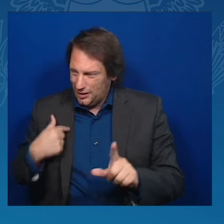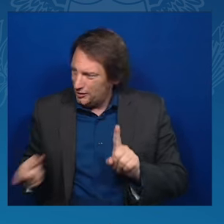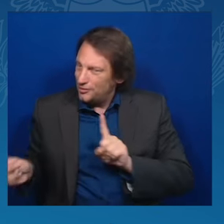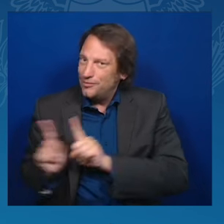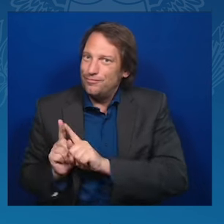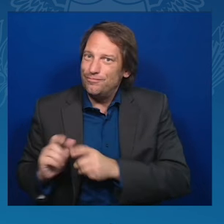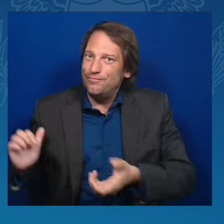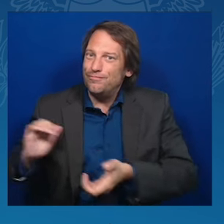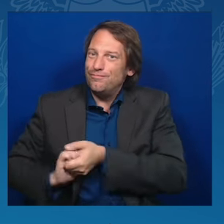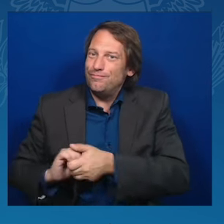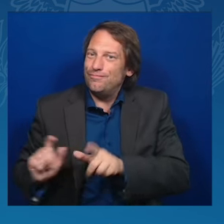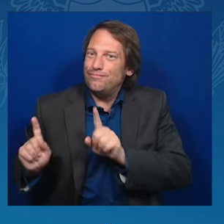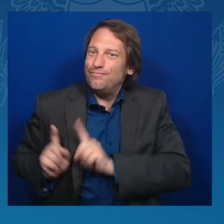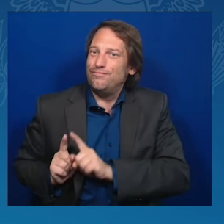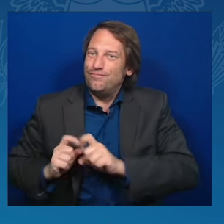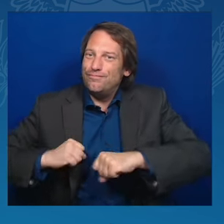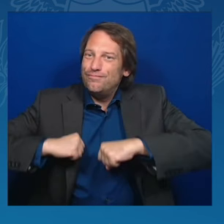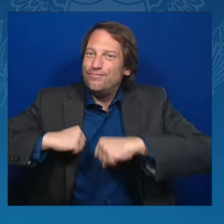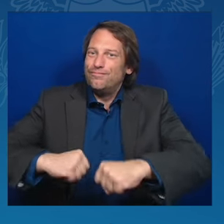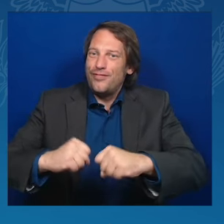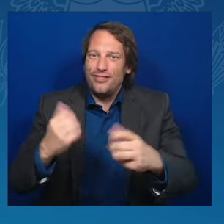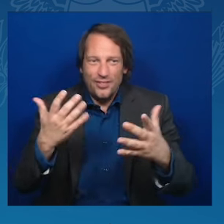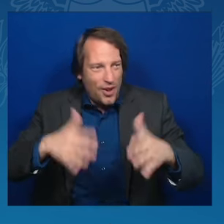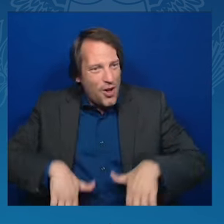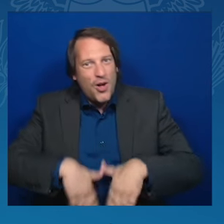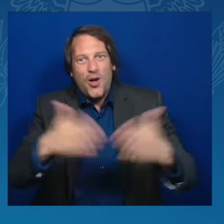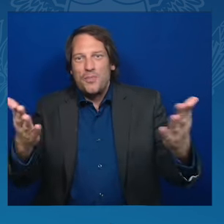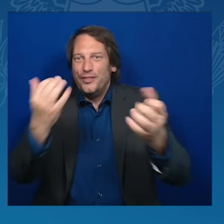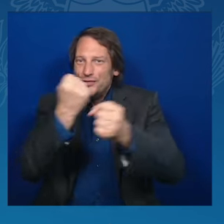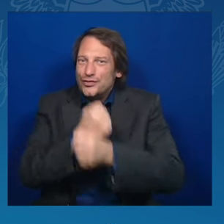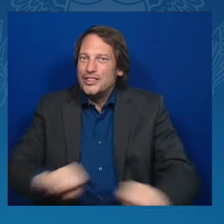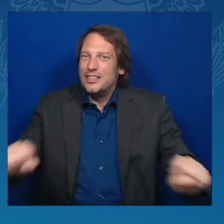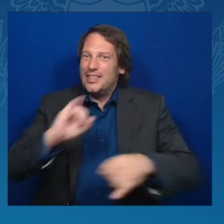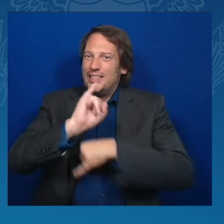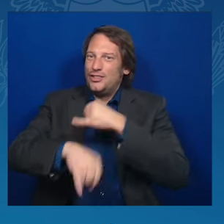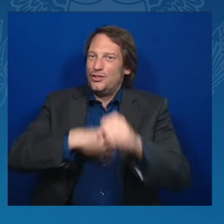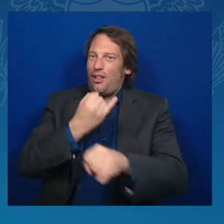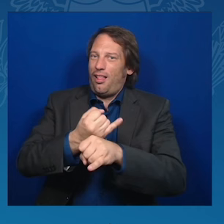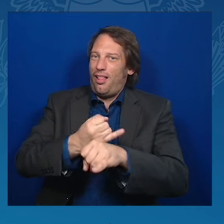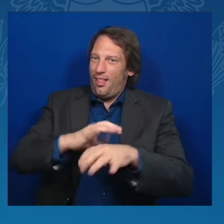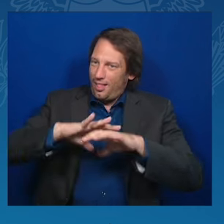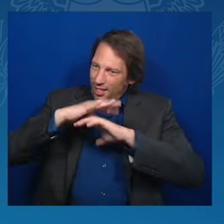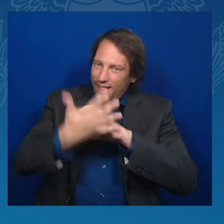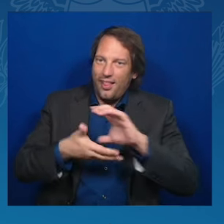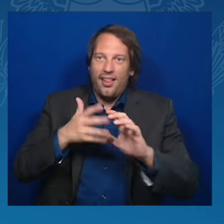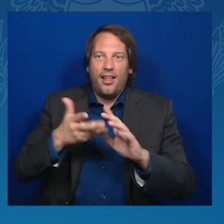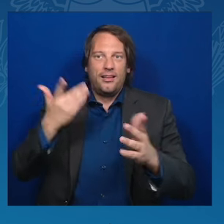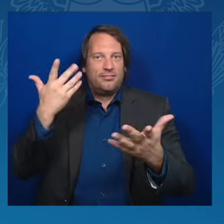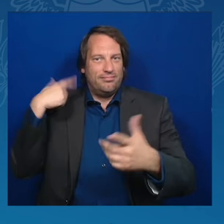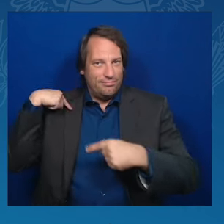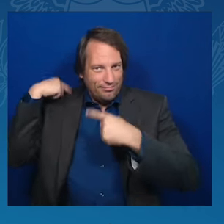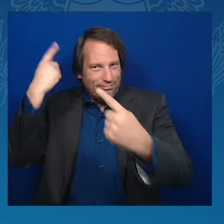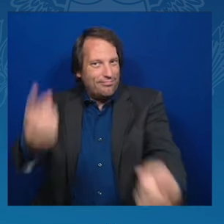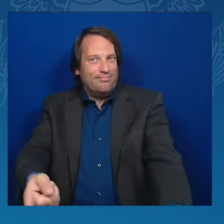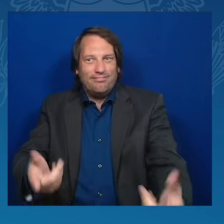prosperity. That we've done all this in partnership with a son of